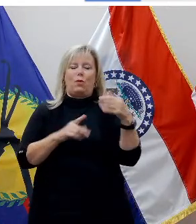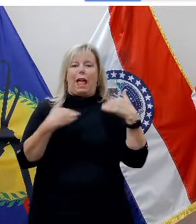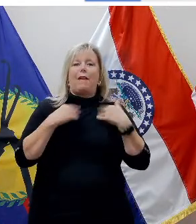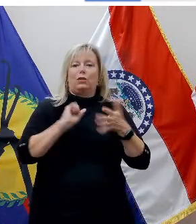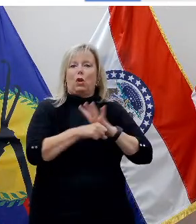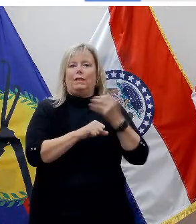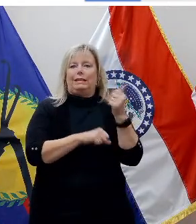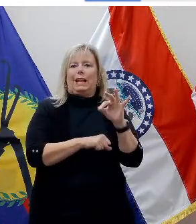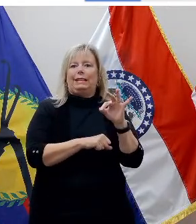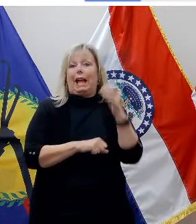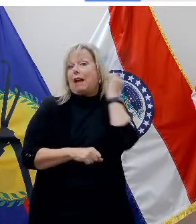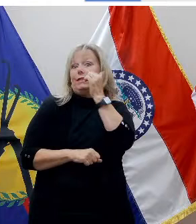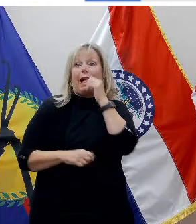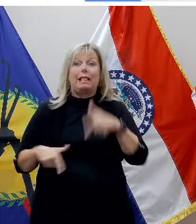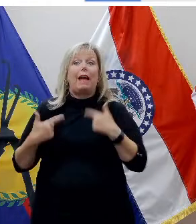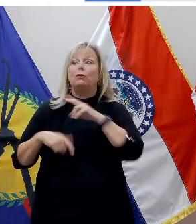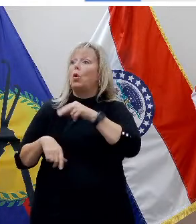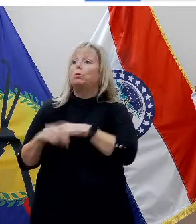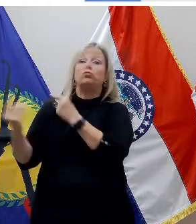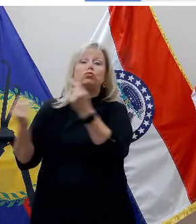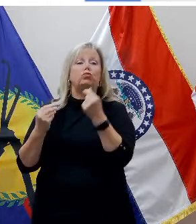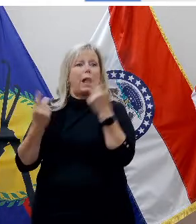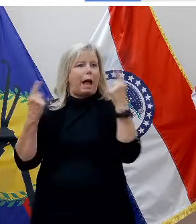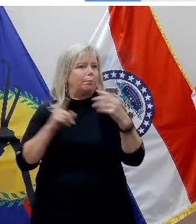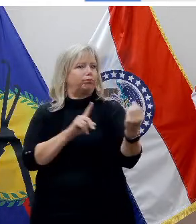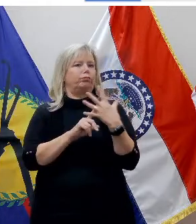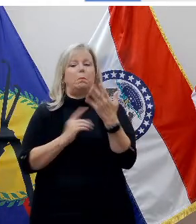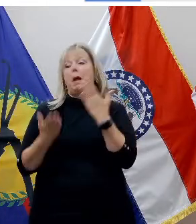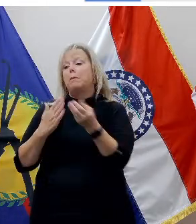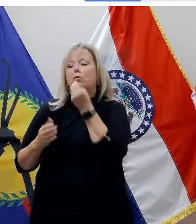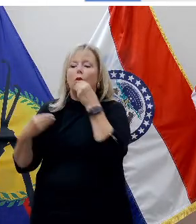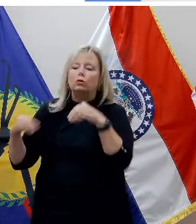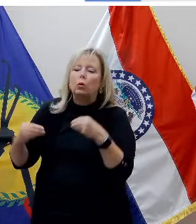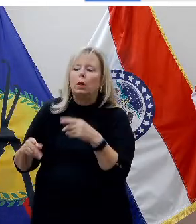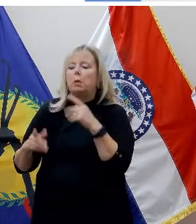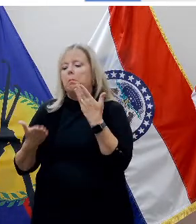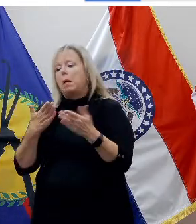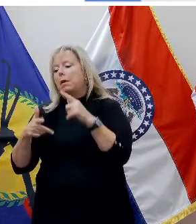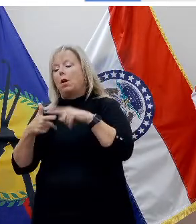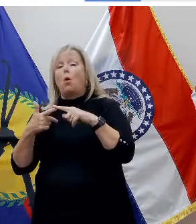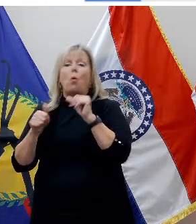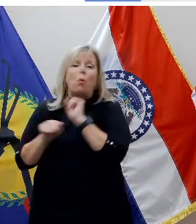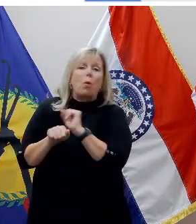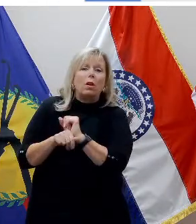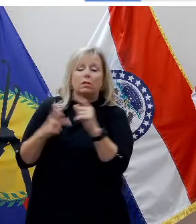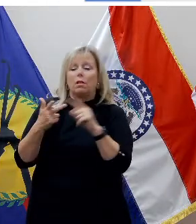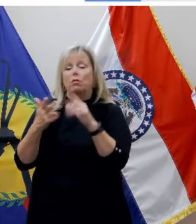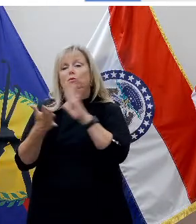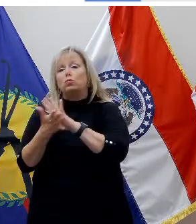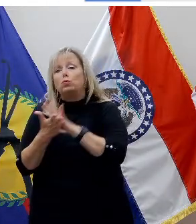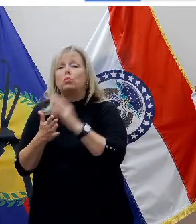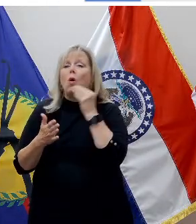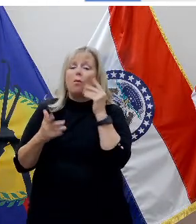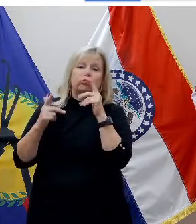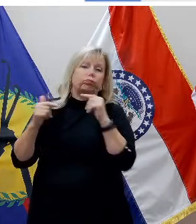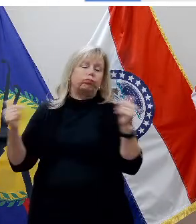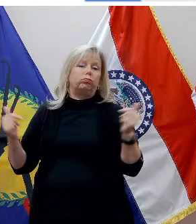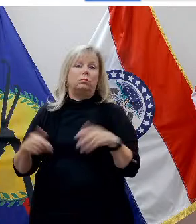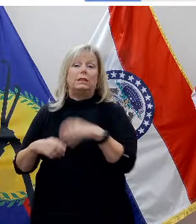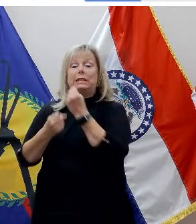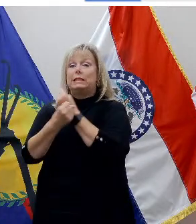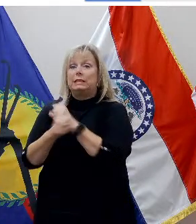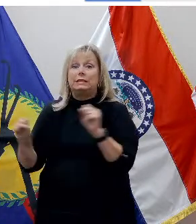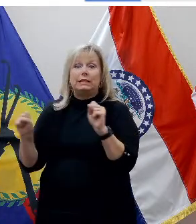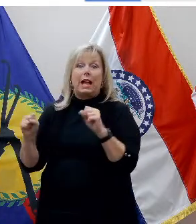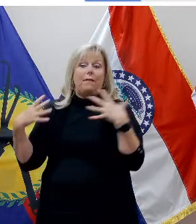COVID-19 in your everyday life. That means at your grocery store, in your workplace, in your home, in schools, and everywhere else that we operate. Safe